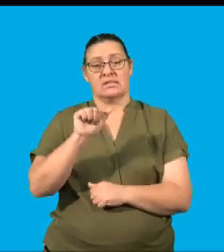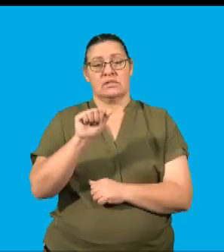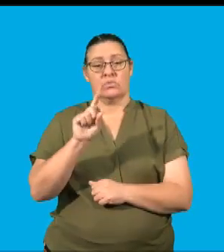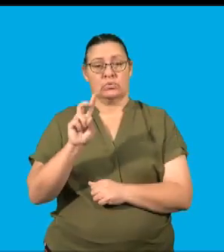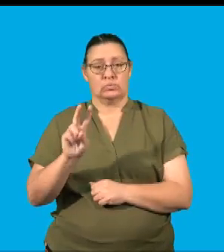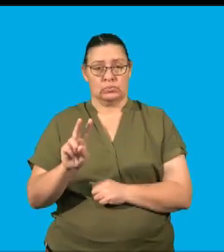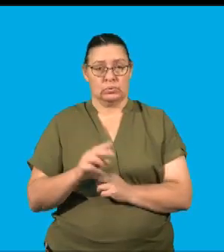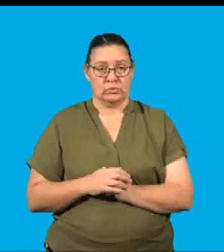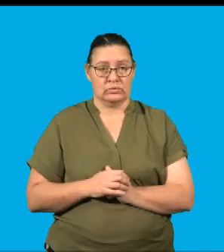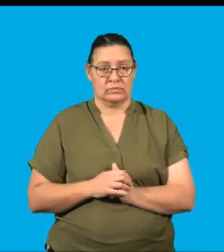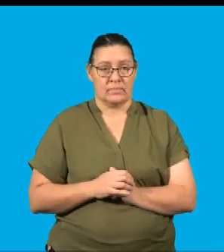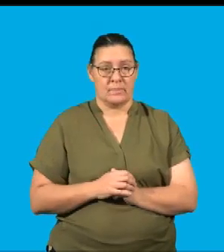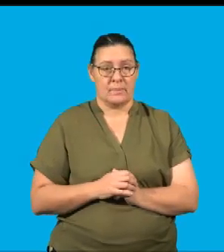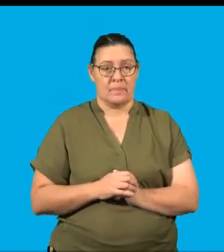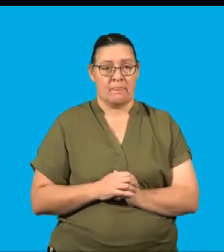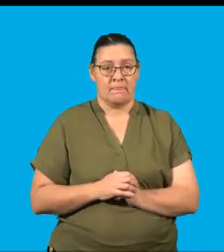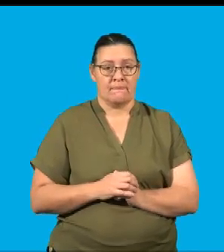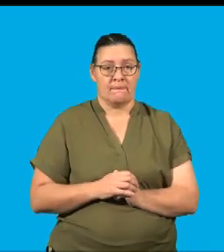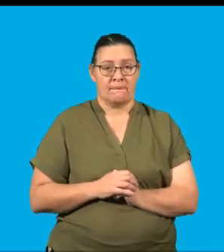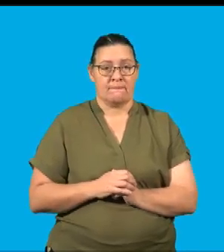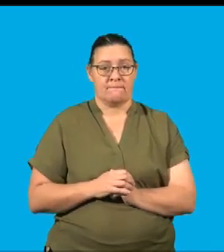3,429 minus